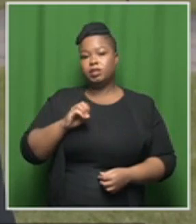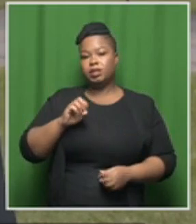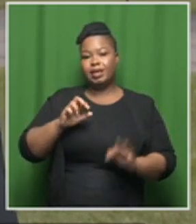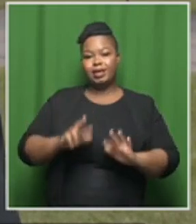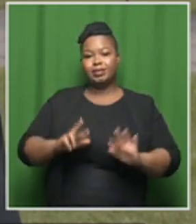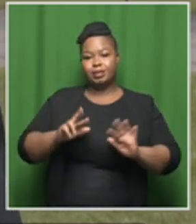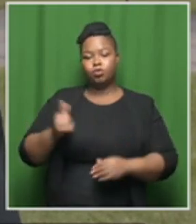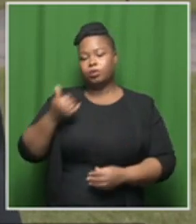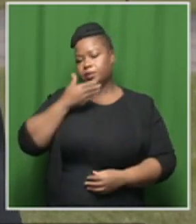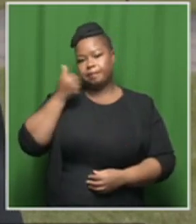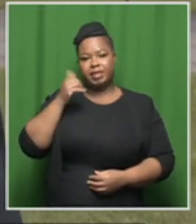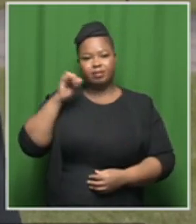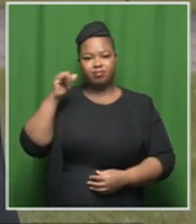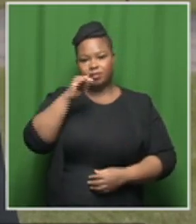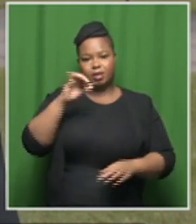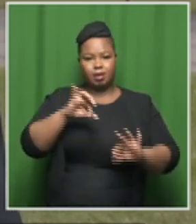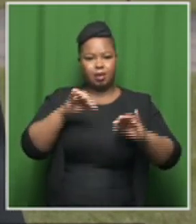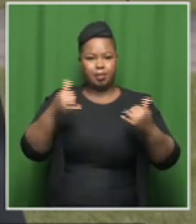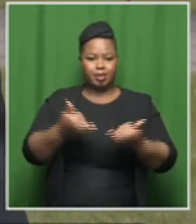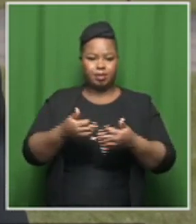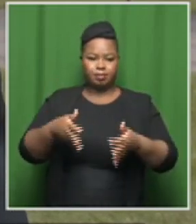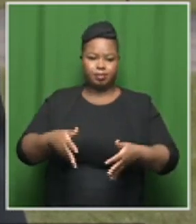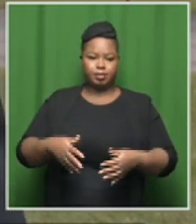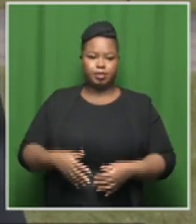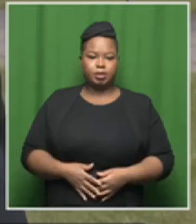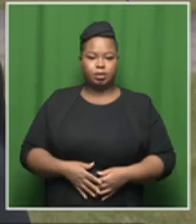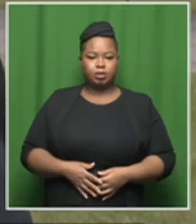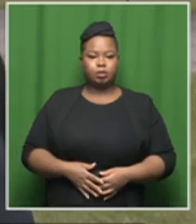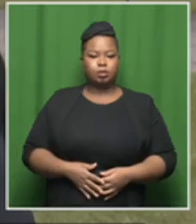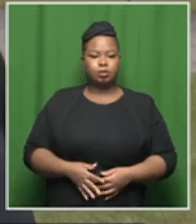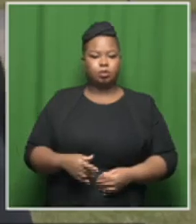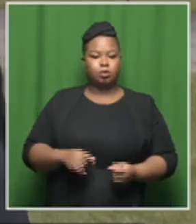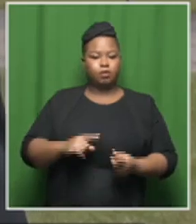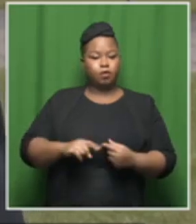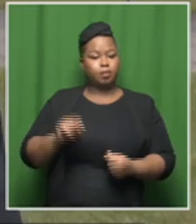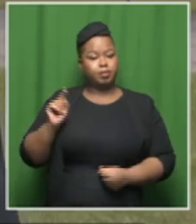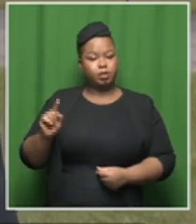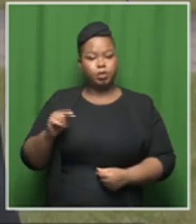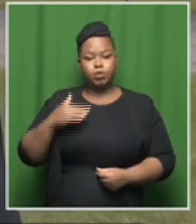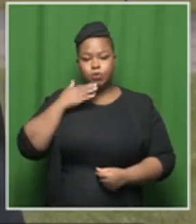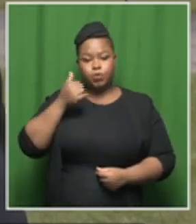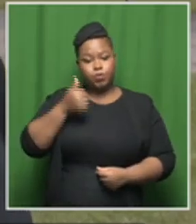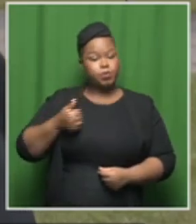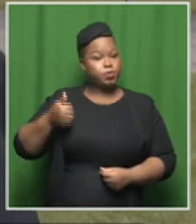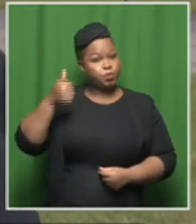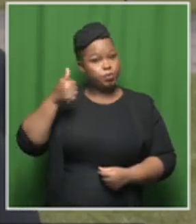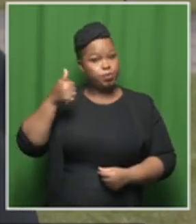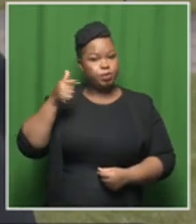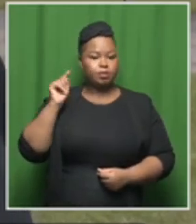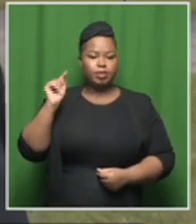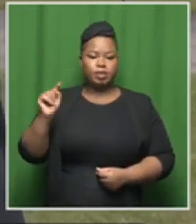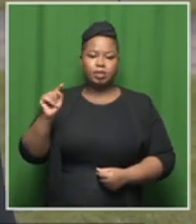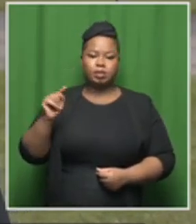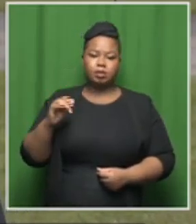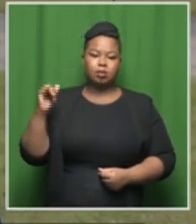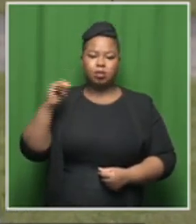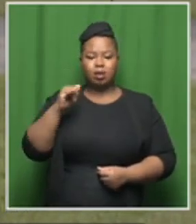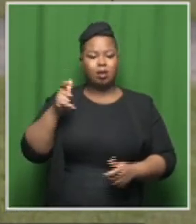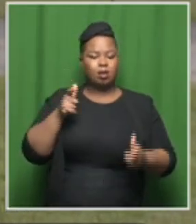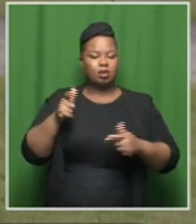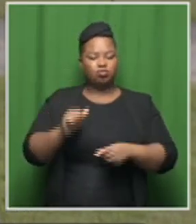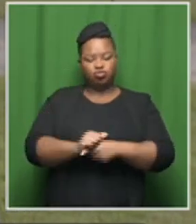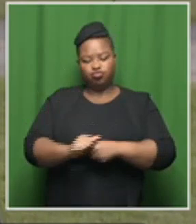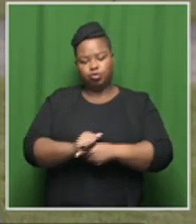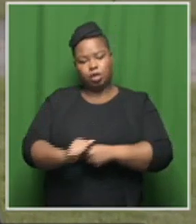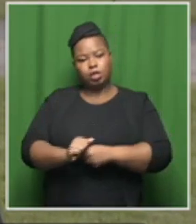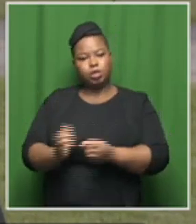best airline company in the whole of South Africa by the Civil Aviation, who is the authority that actually audits all the airlines, all the training